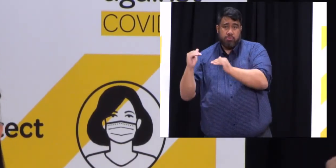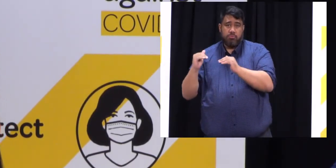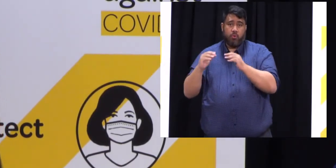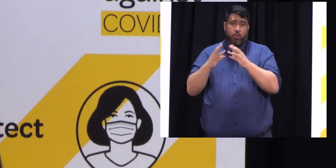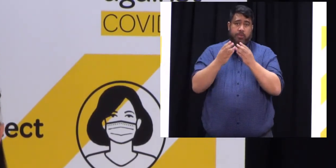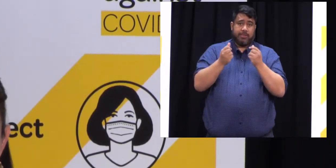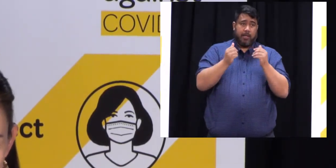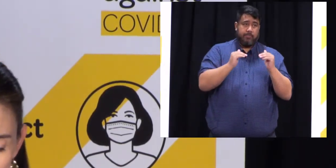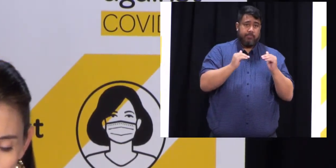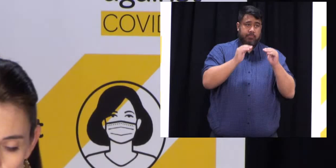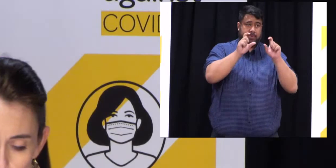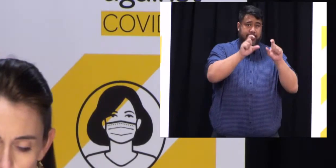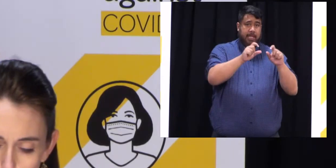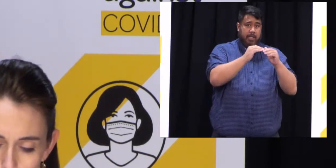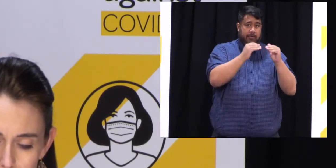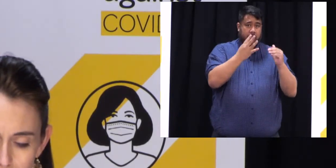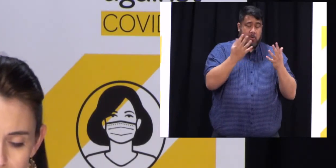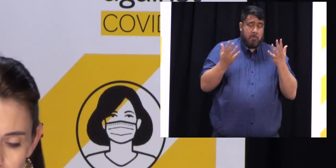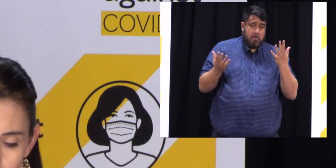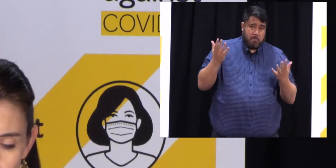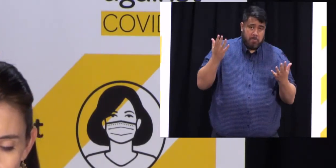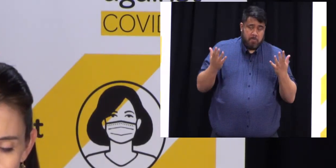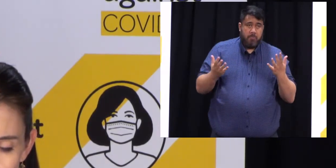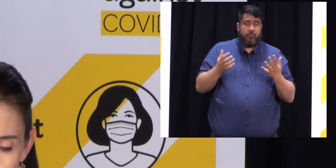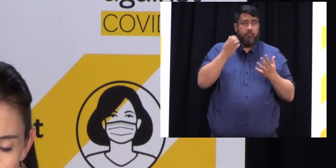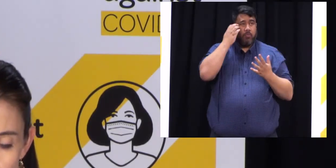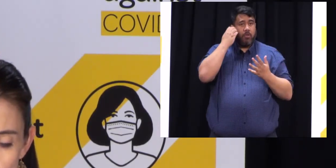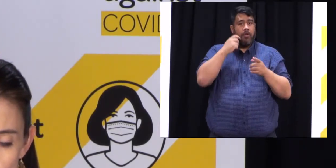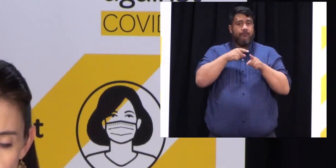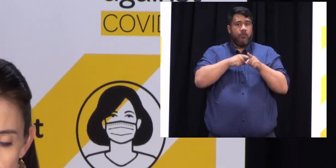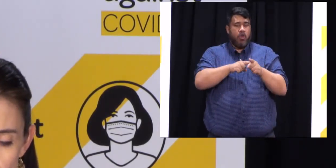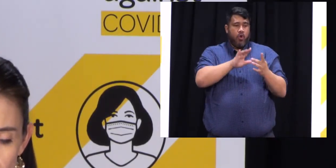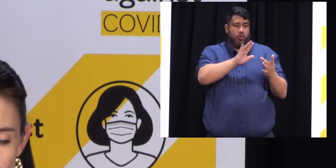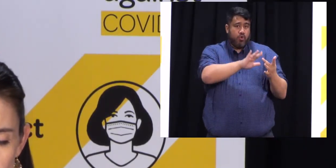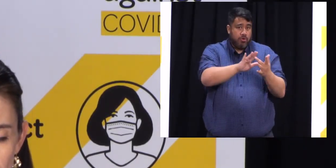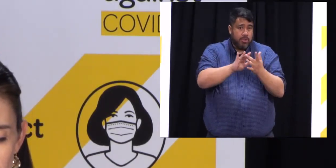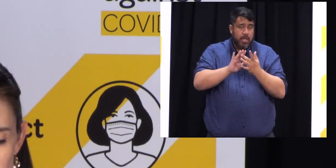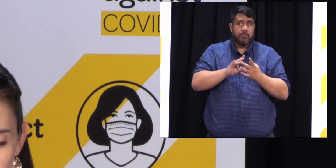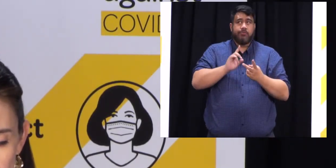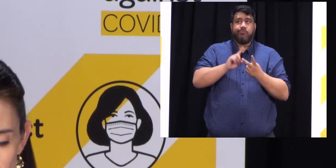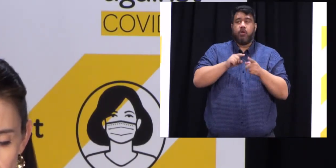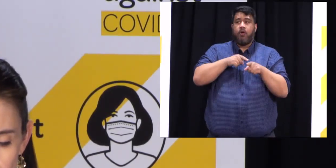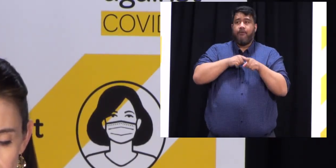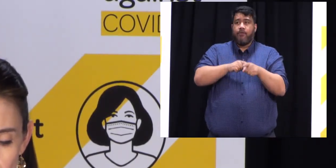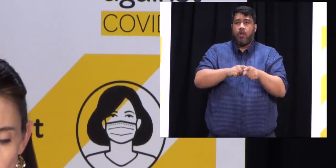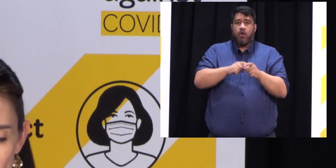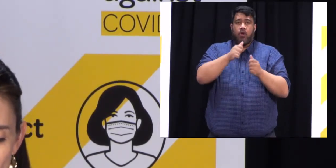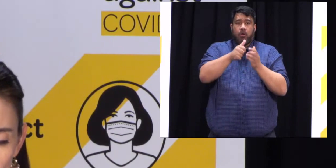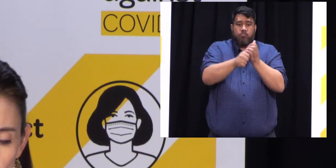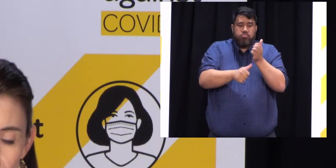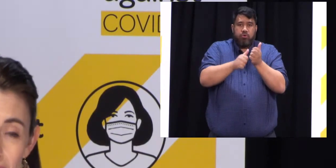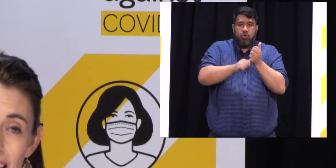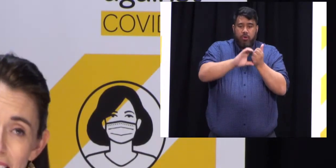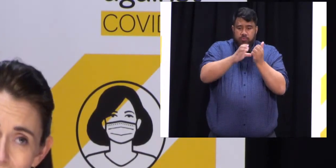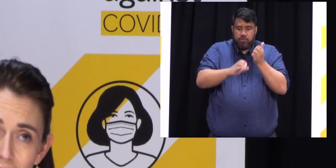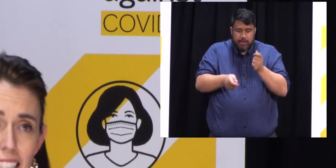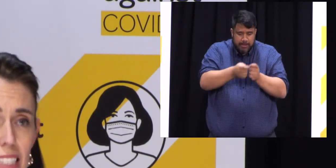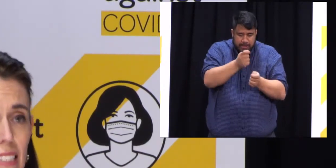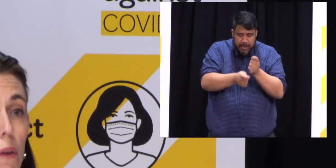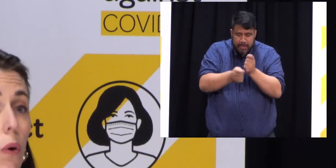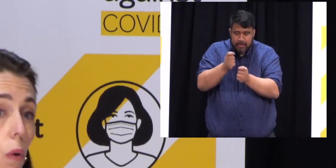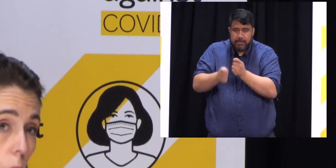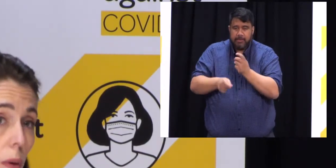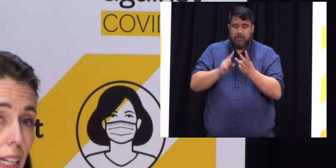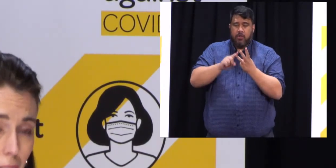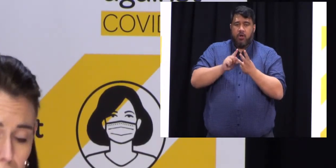Auckland, whether wastewater results stay negative, and if cases do emerge in other parts of the country, whether or not they are